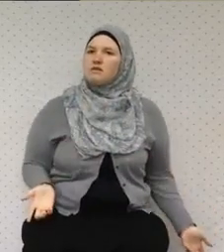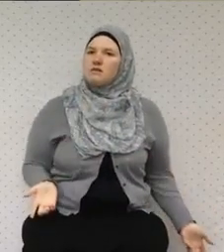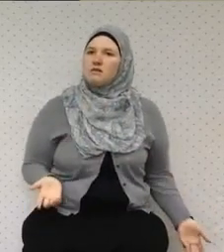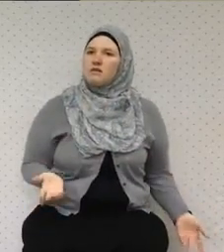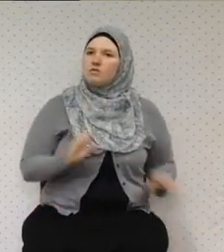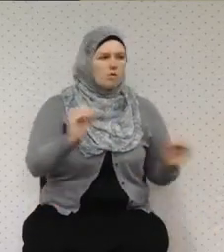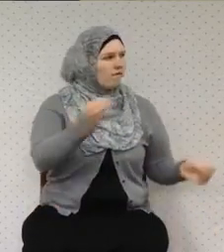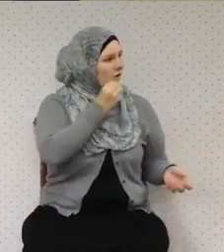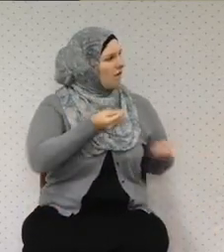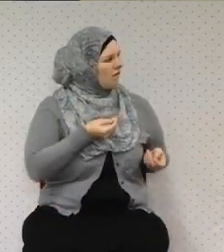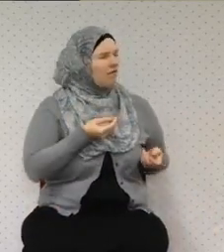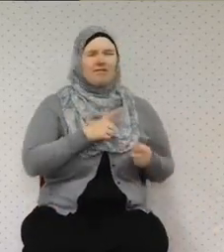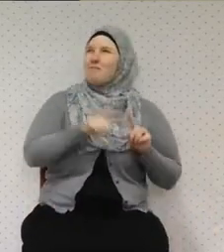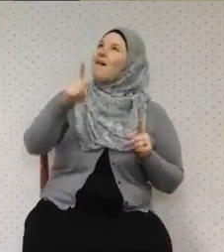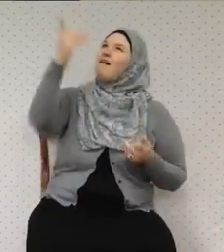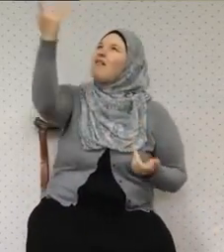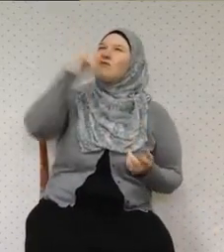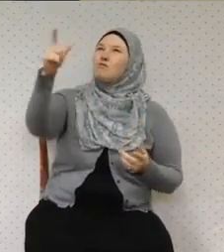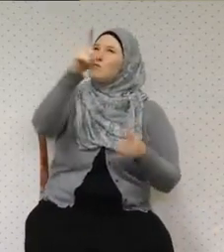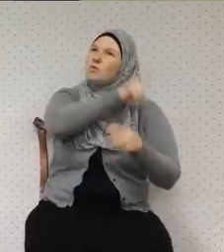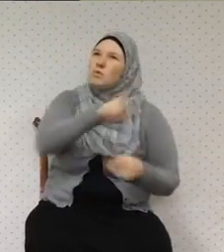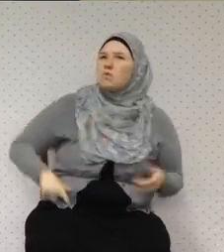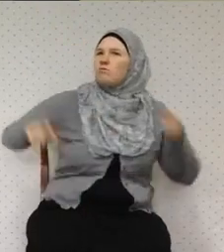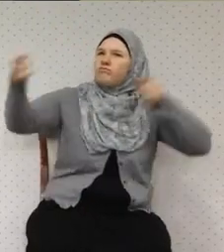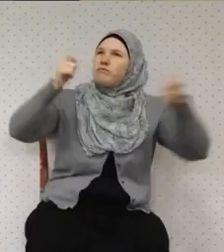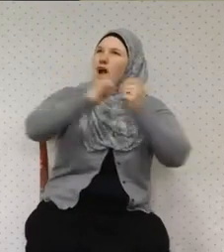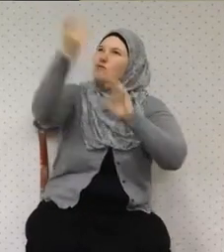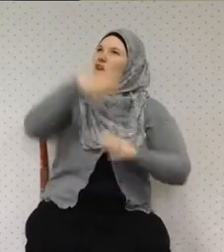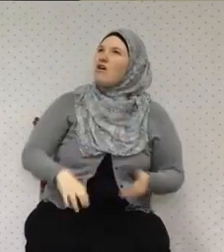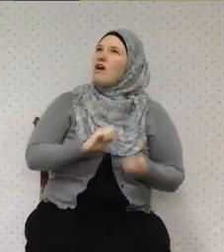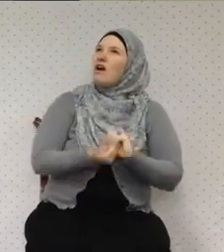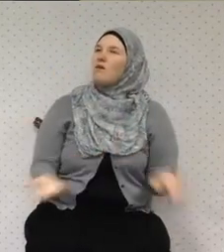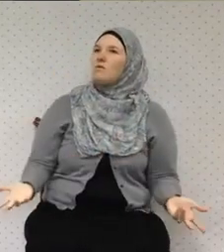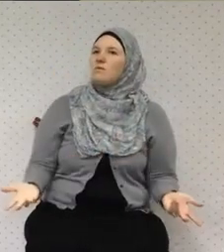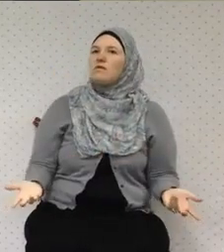you provided him with anything, you would have found me there.